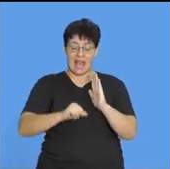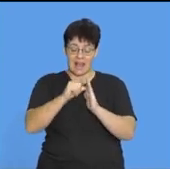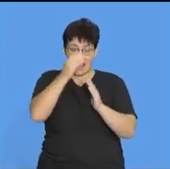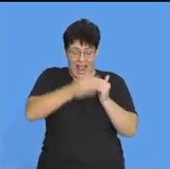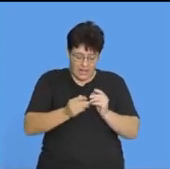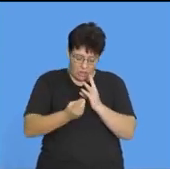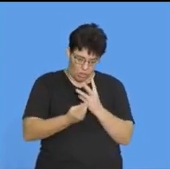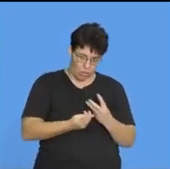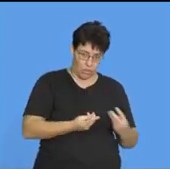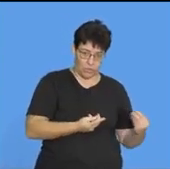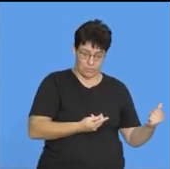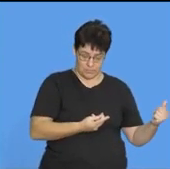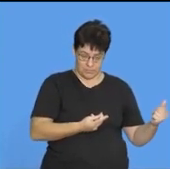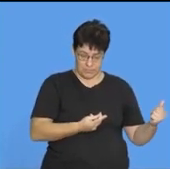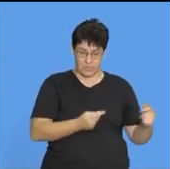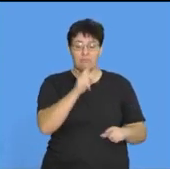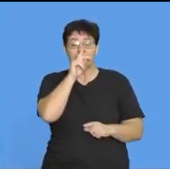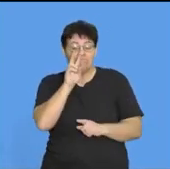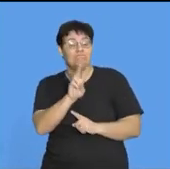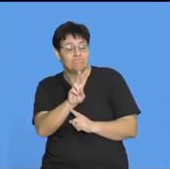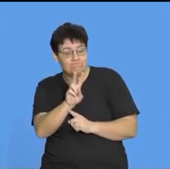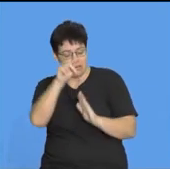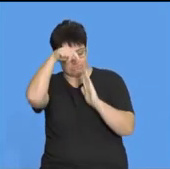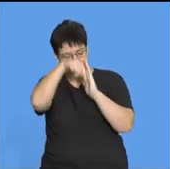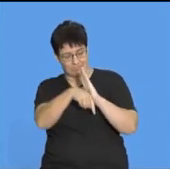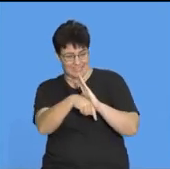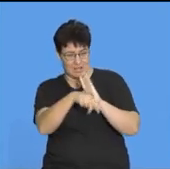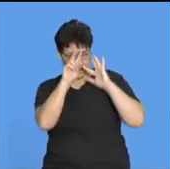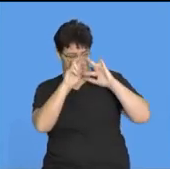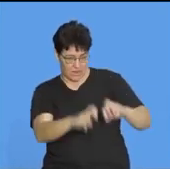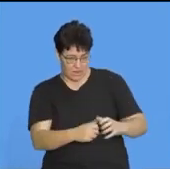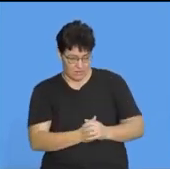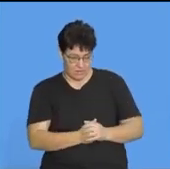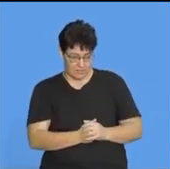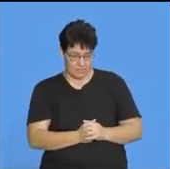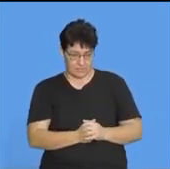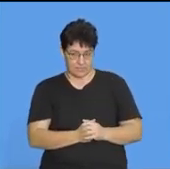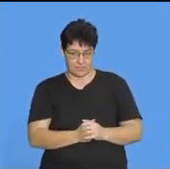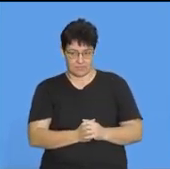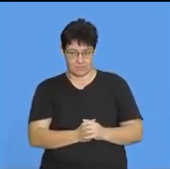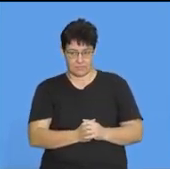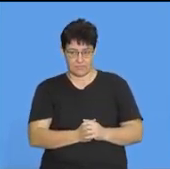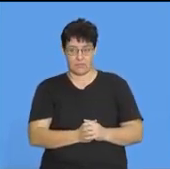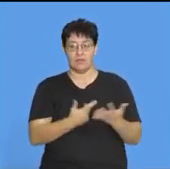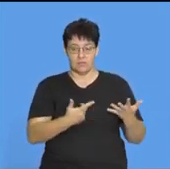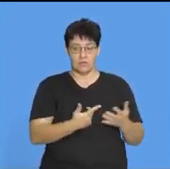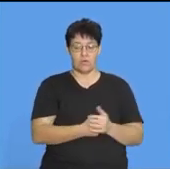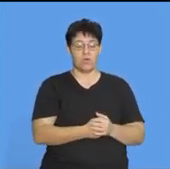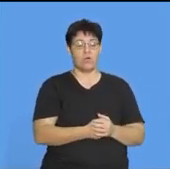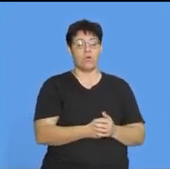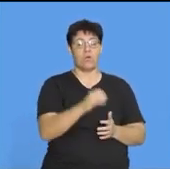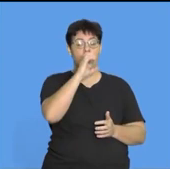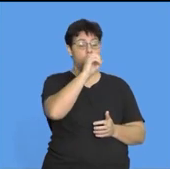try and understand this in a bit more detail. So as I mentioned, within the ovary, we see